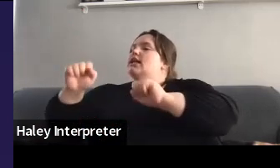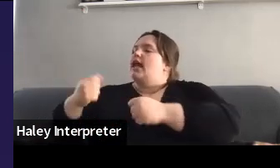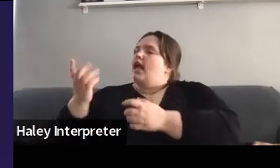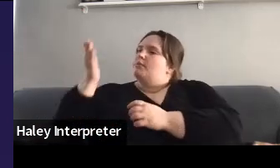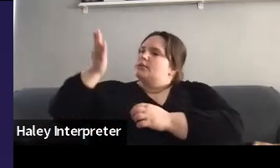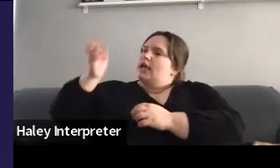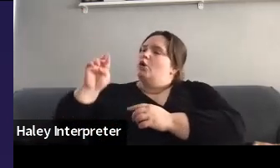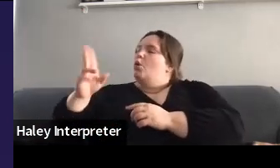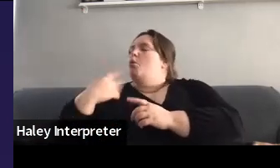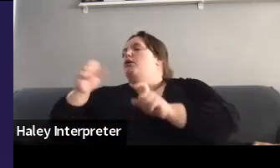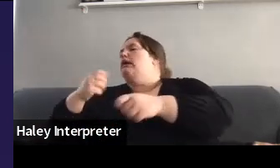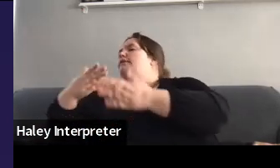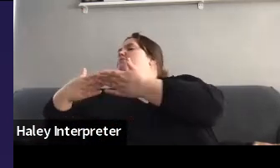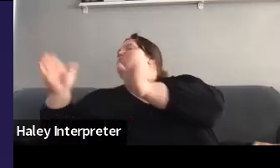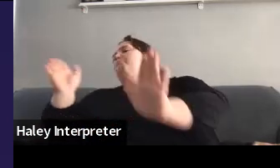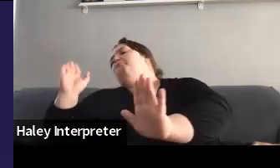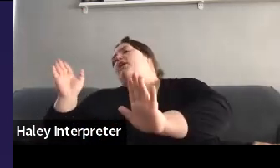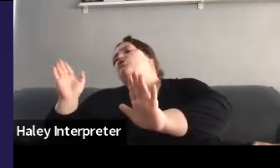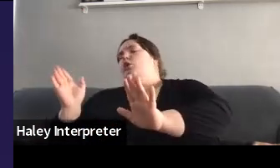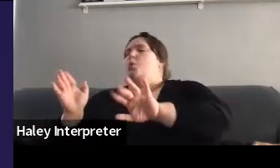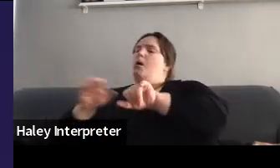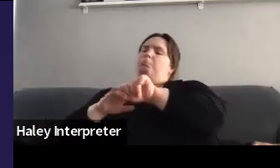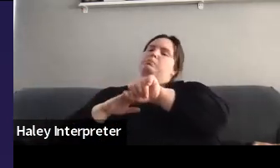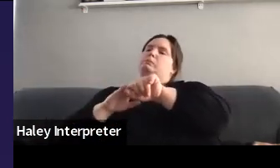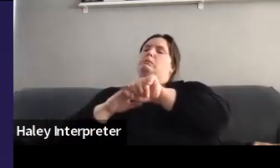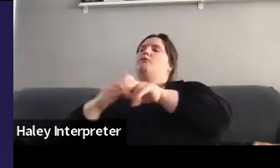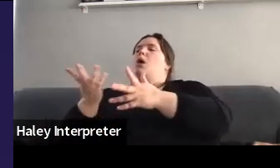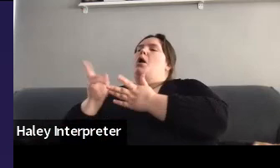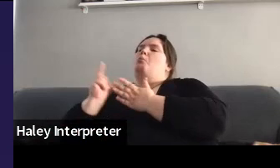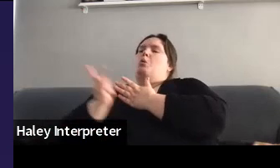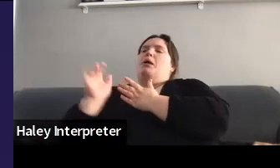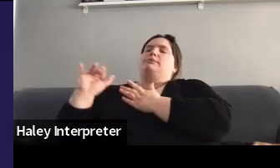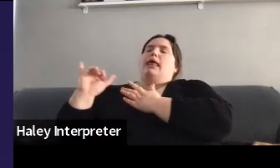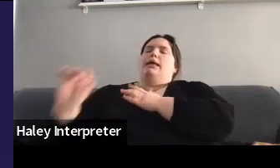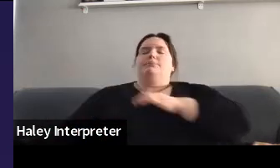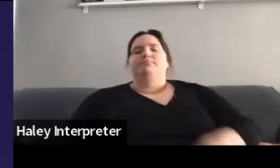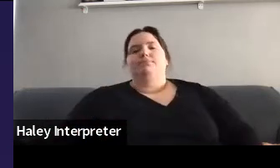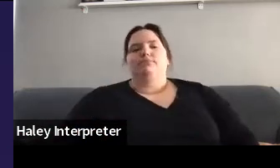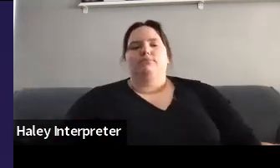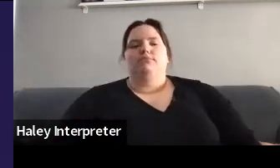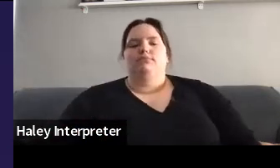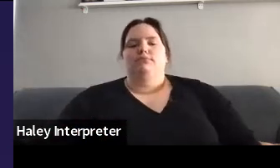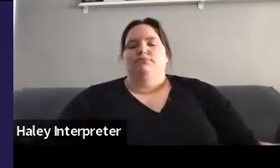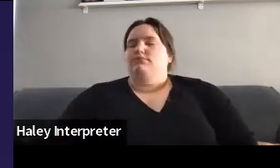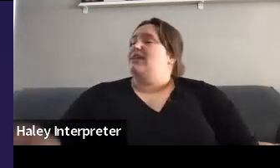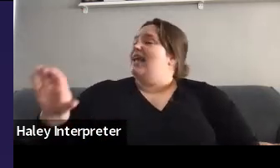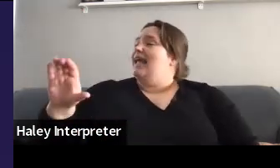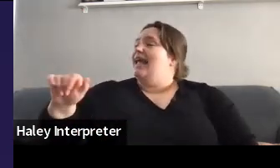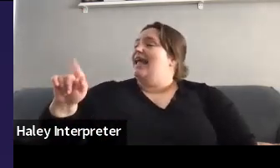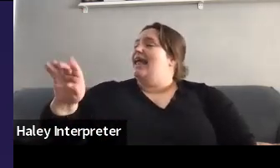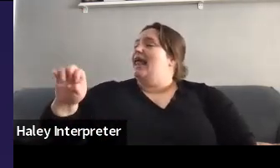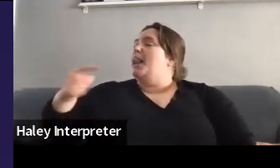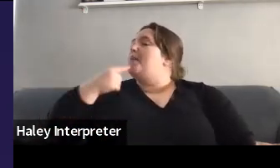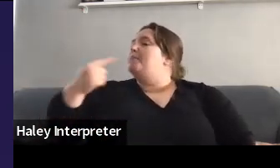just give them like an overview of what our program has to offer. Caleb said that they had